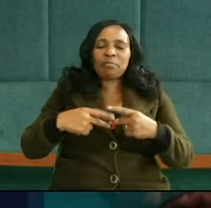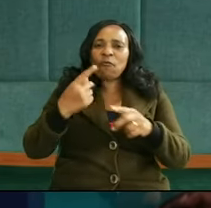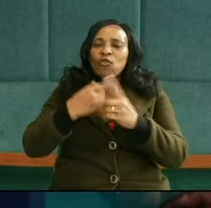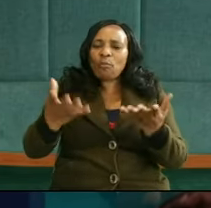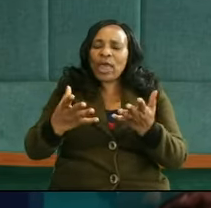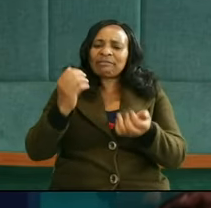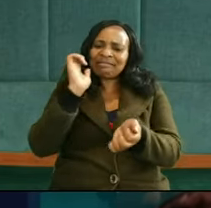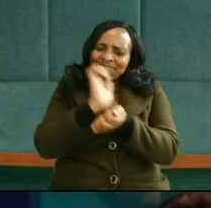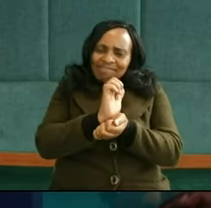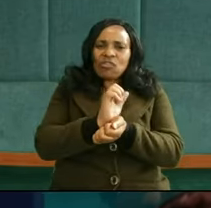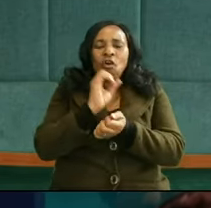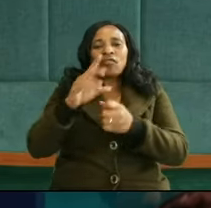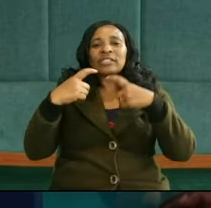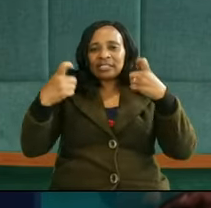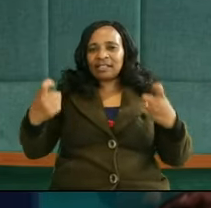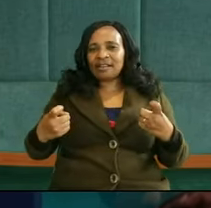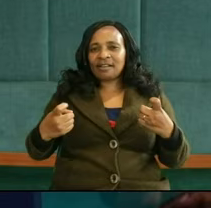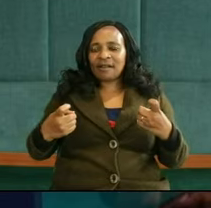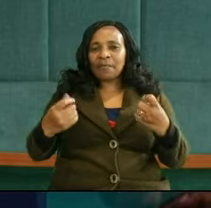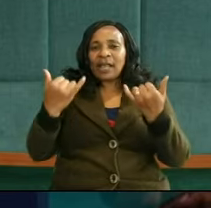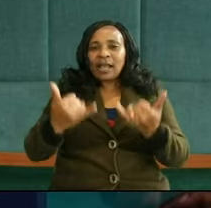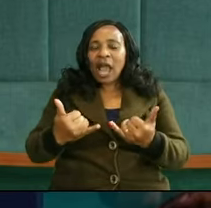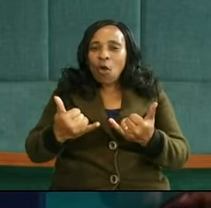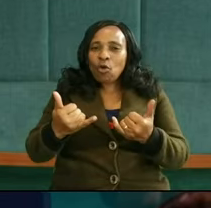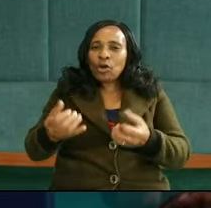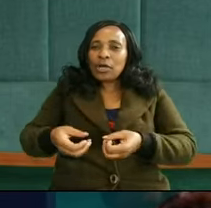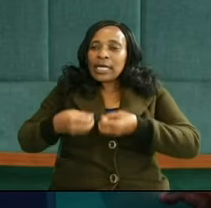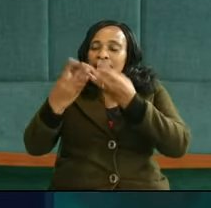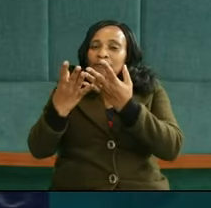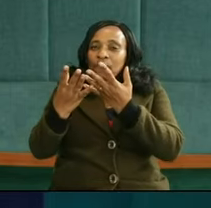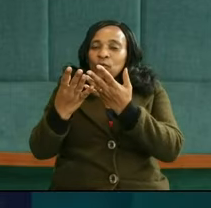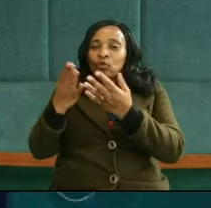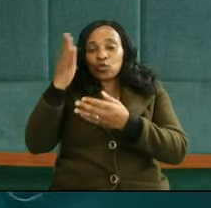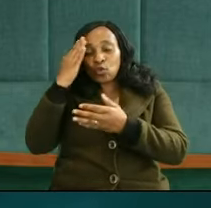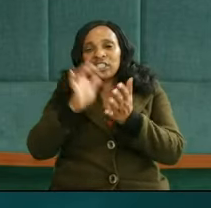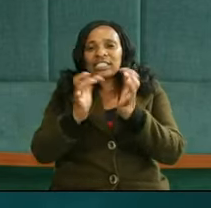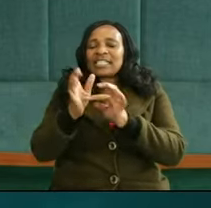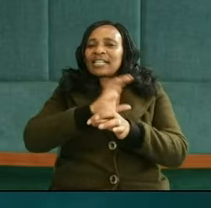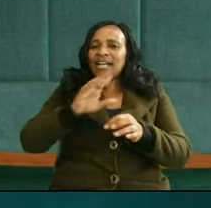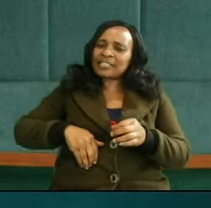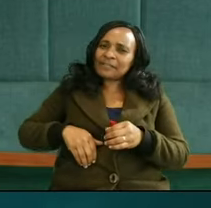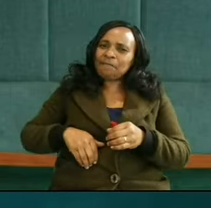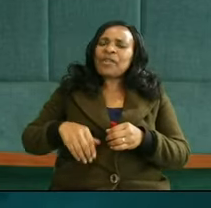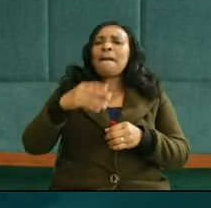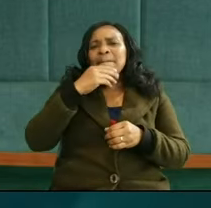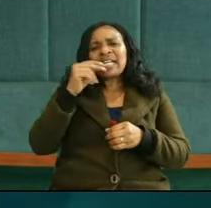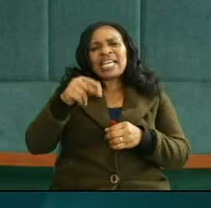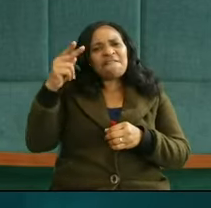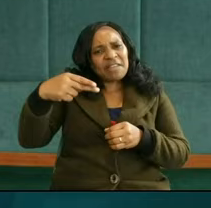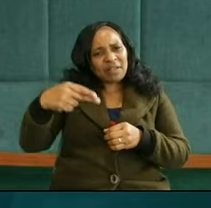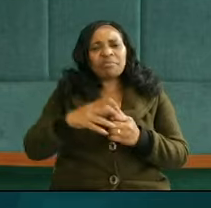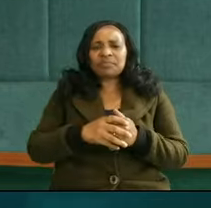the bondage of sin and come there, bring them to the safety that is found in Jesus Christ. So Philip's mission is interrupted and